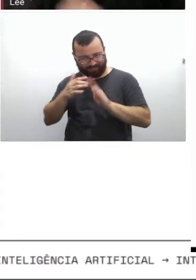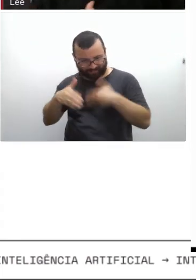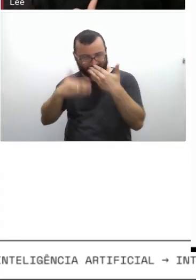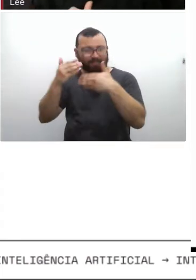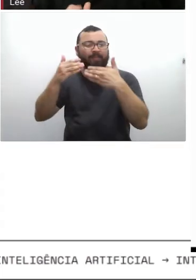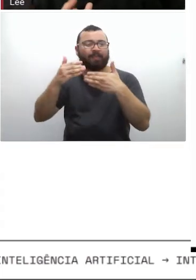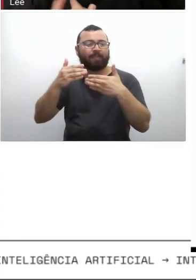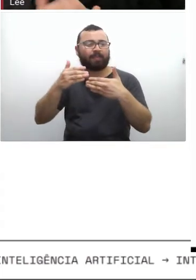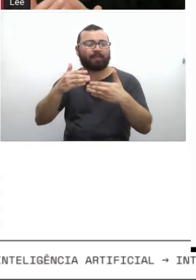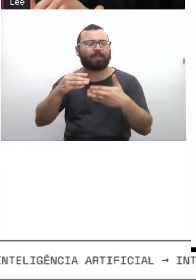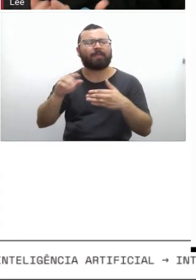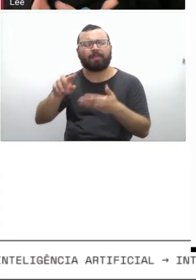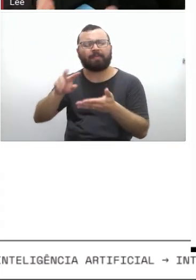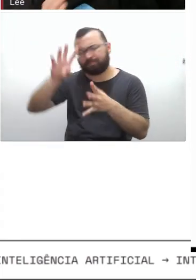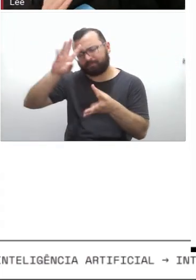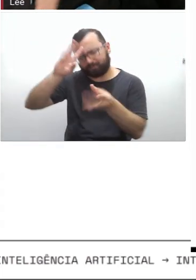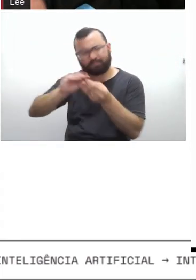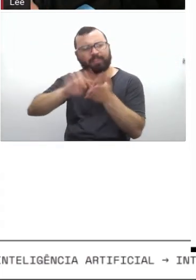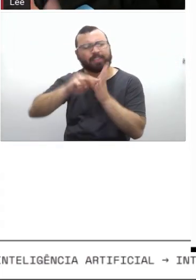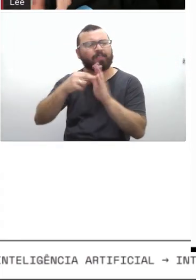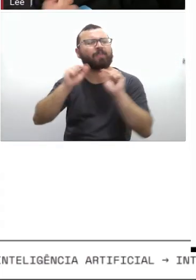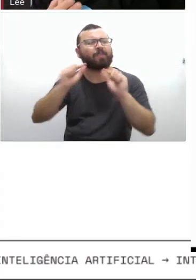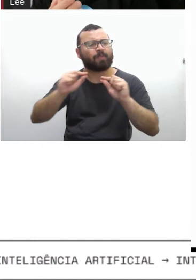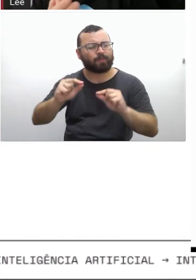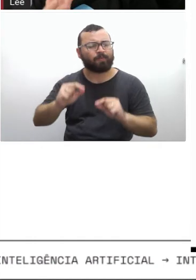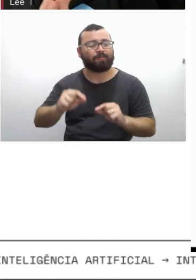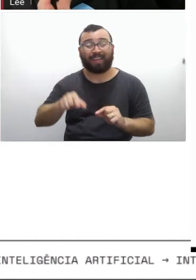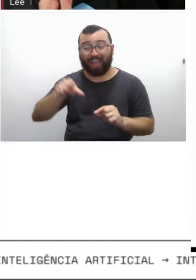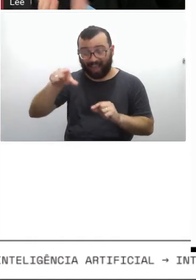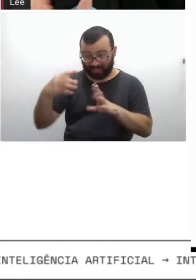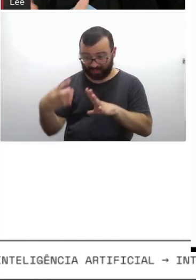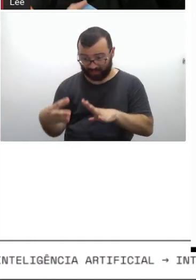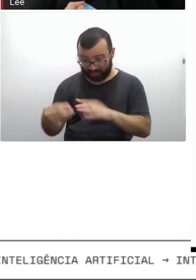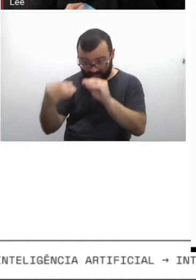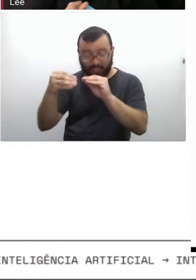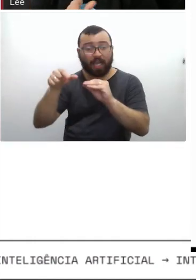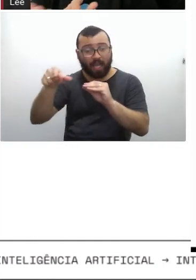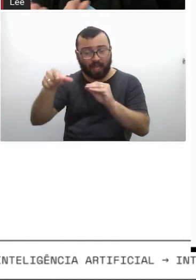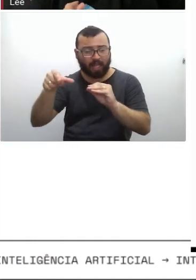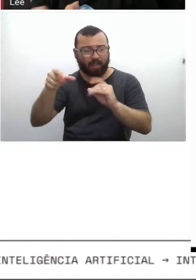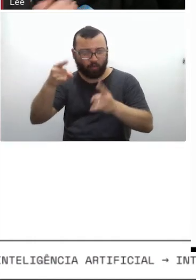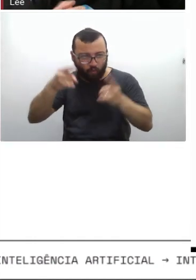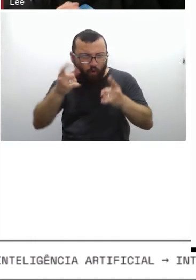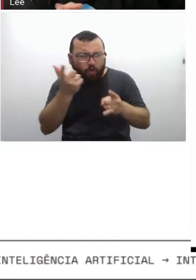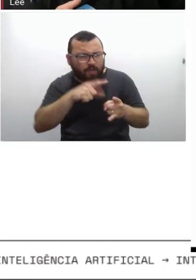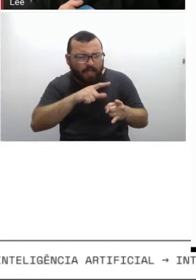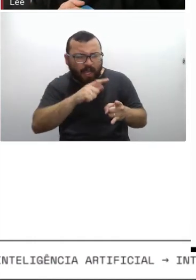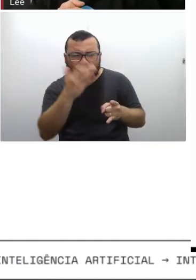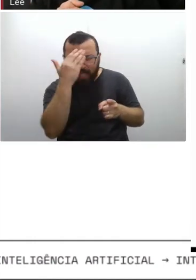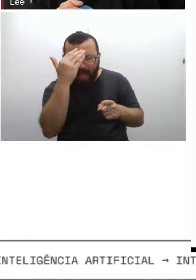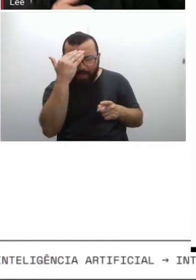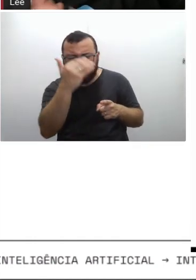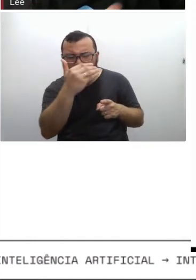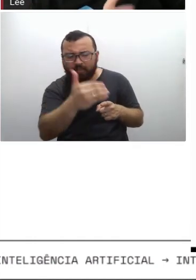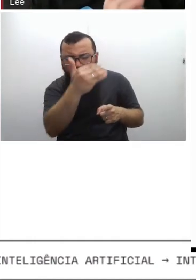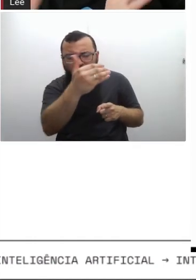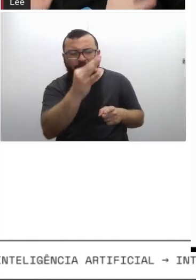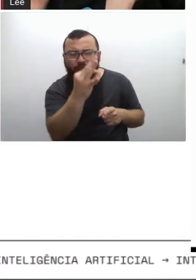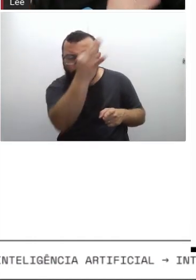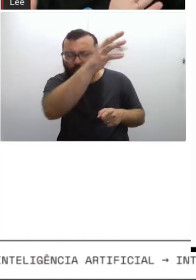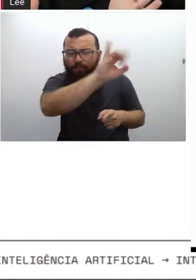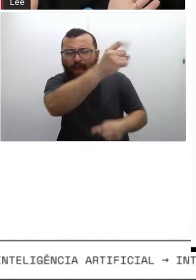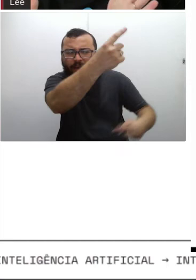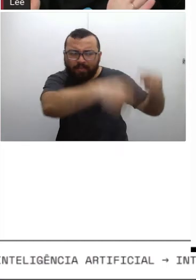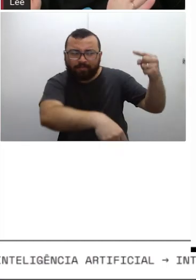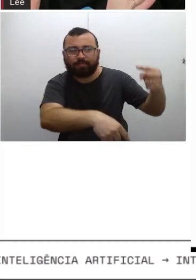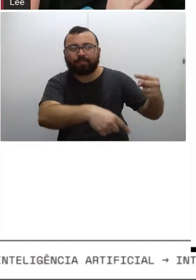designed. That means basically it's an outcome where the chatbot correctly mapped the outcome to a fallback because the